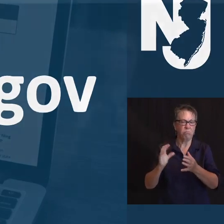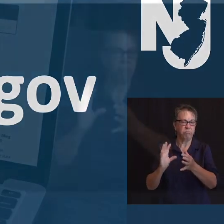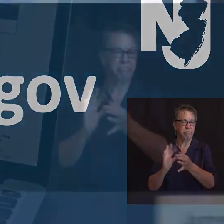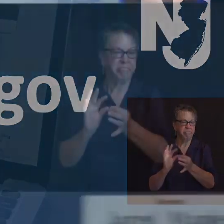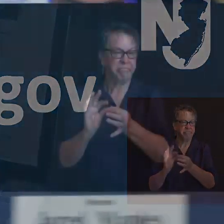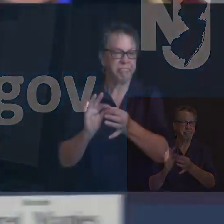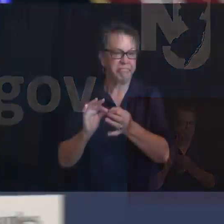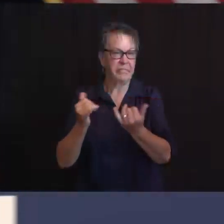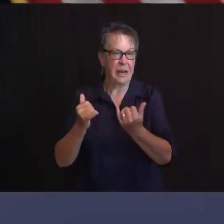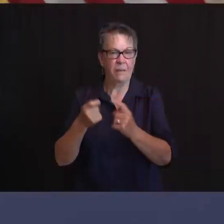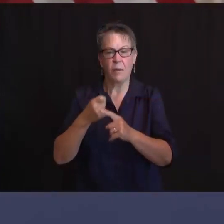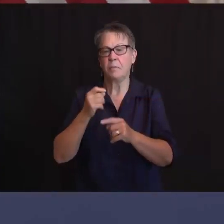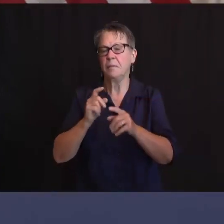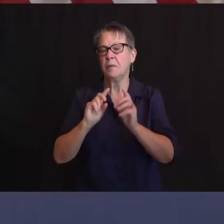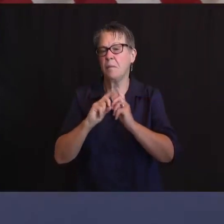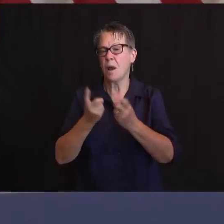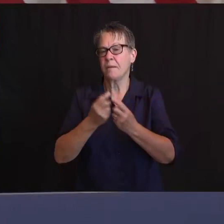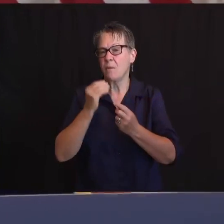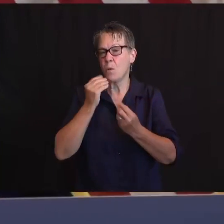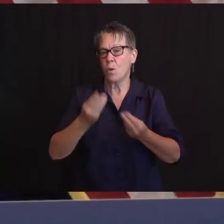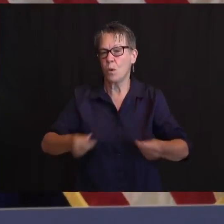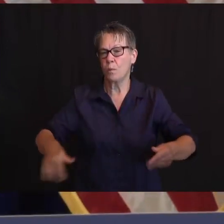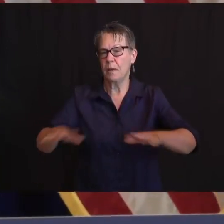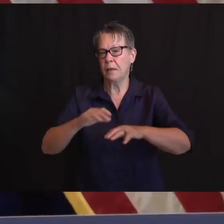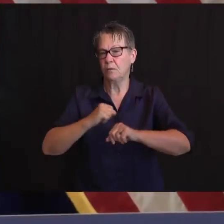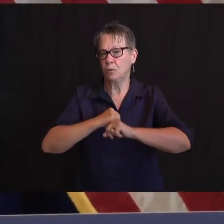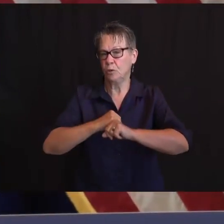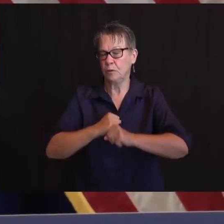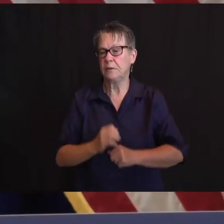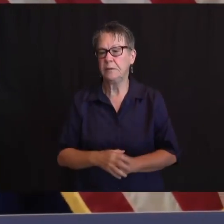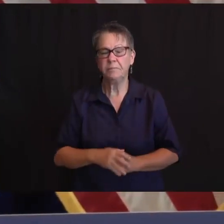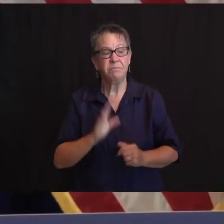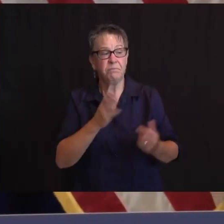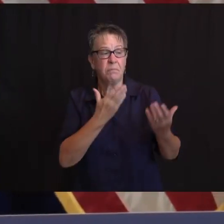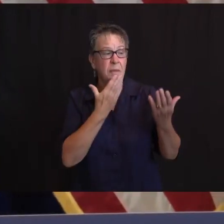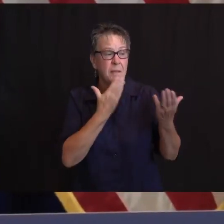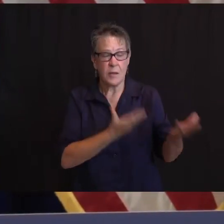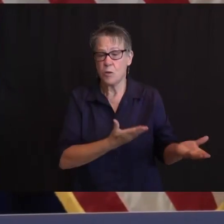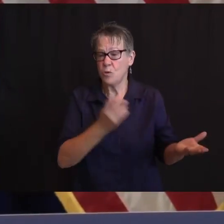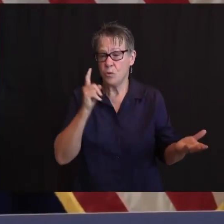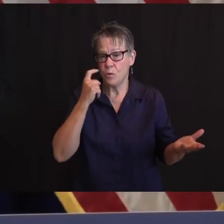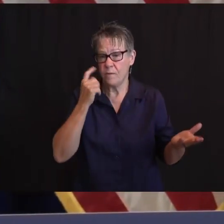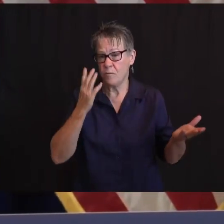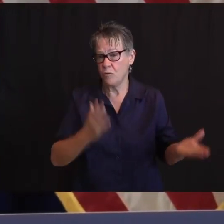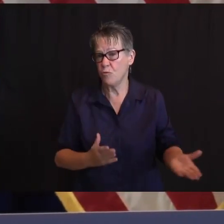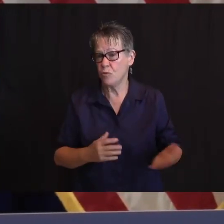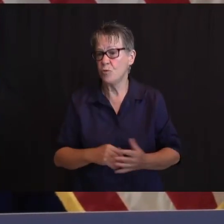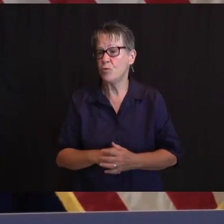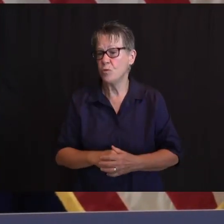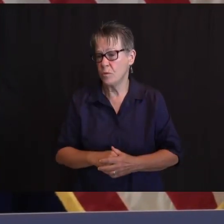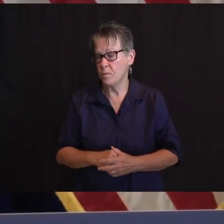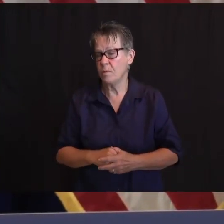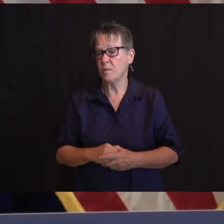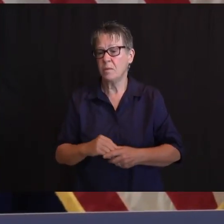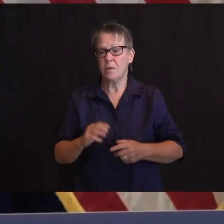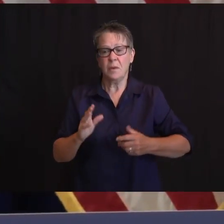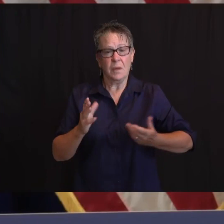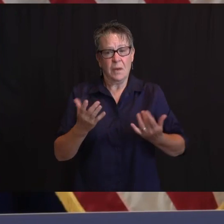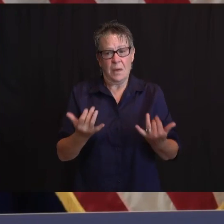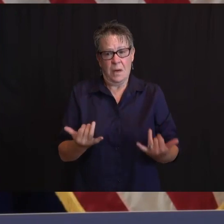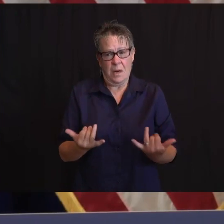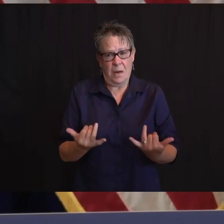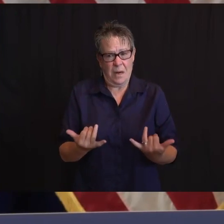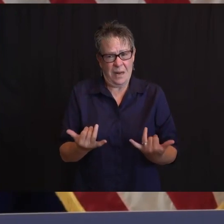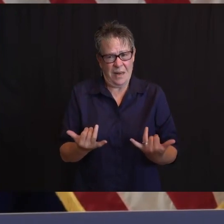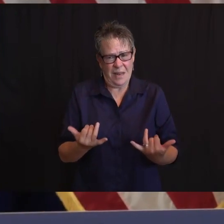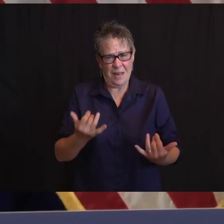you, Governor, and I will not weigh into the great baseball debate in any form. We constantly evolve our preparedness posture in New